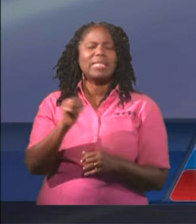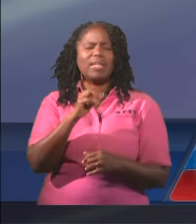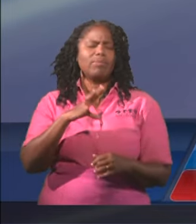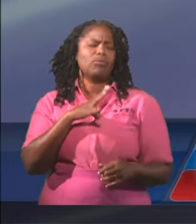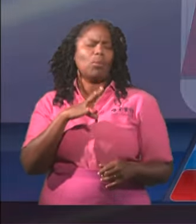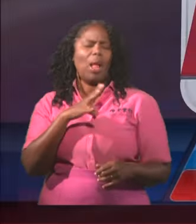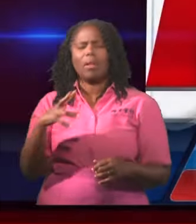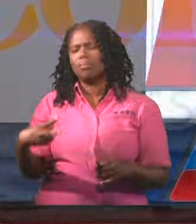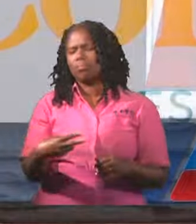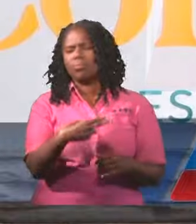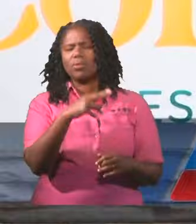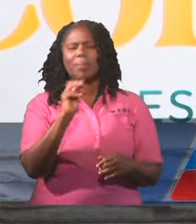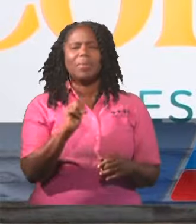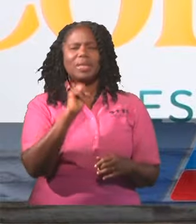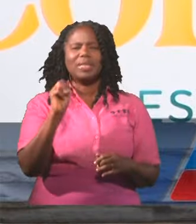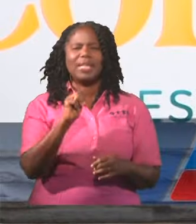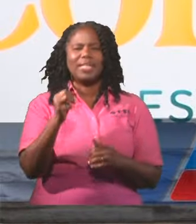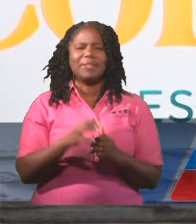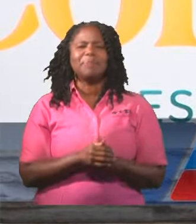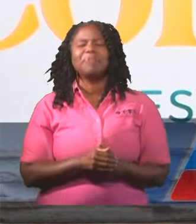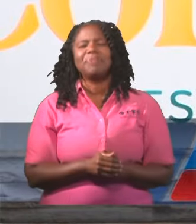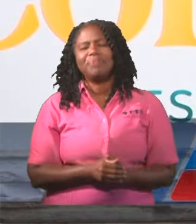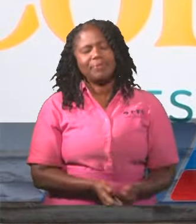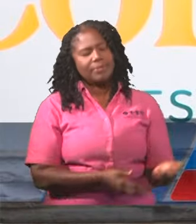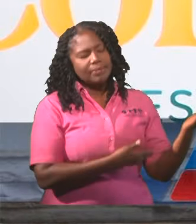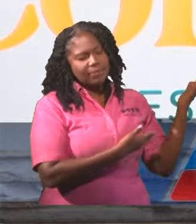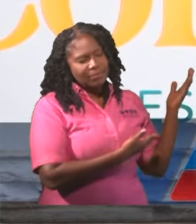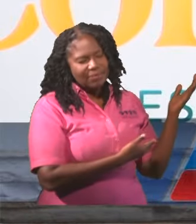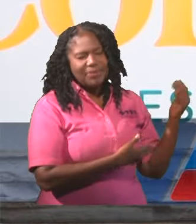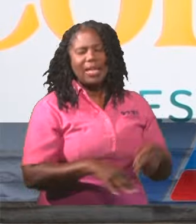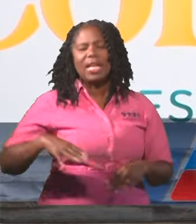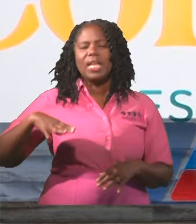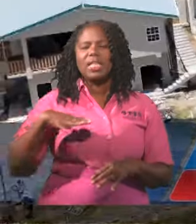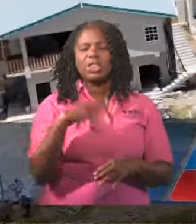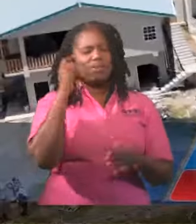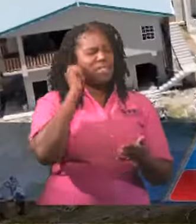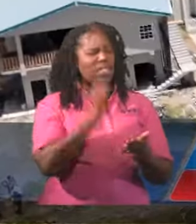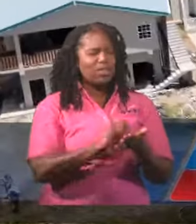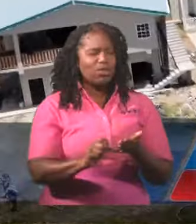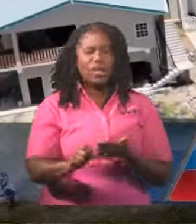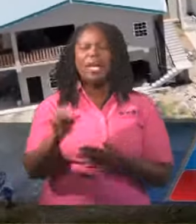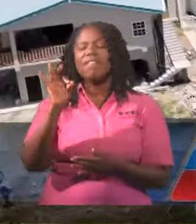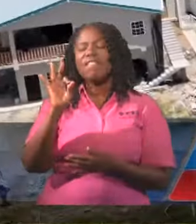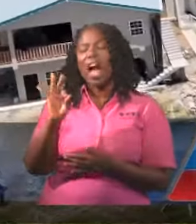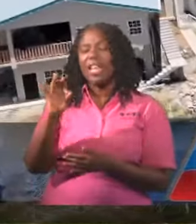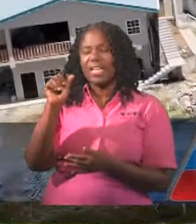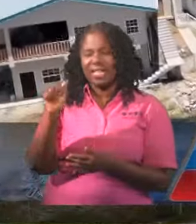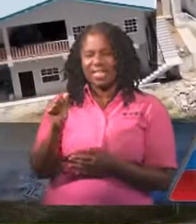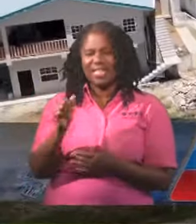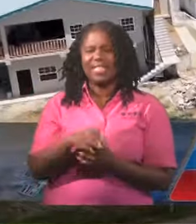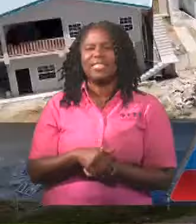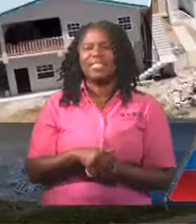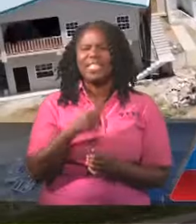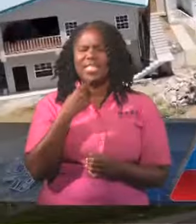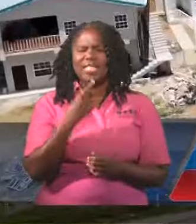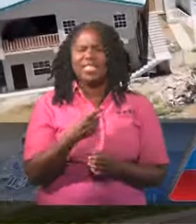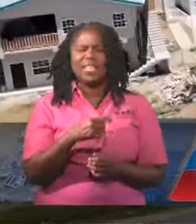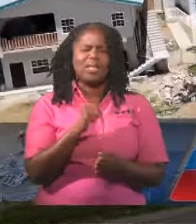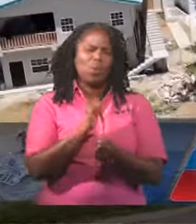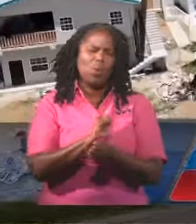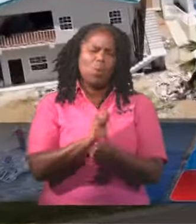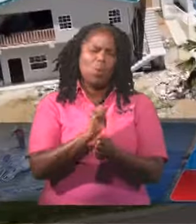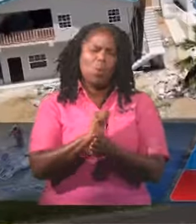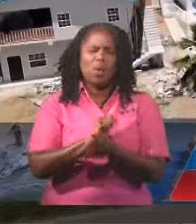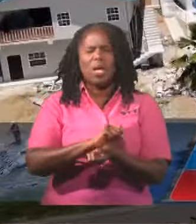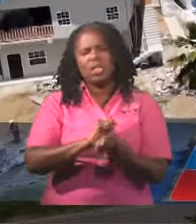us more. According to Chief Secretary of the Tobago House of Assembly, Farley Augustine, renovation works on the Manta Lodge